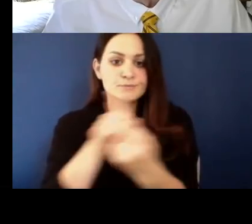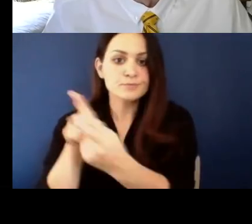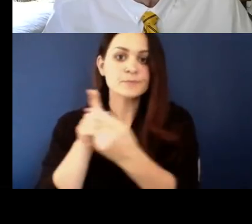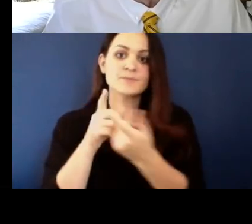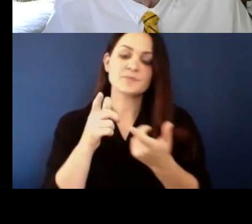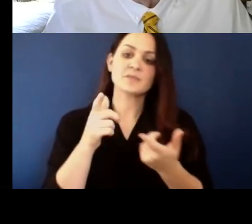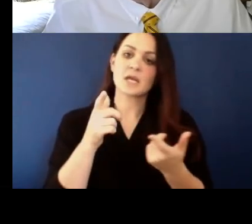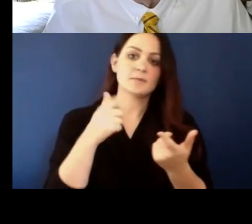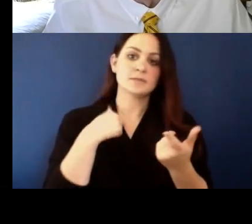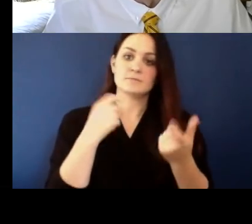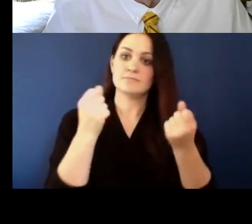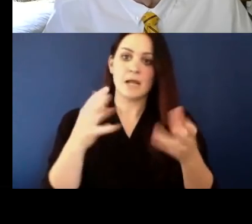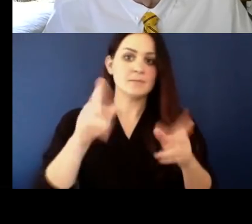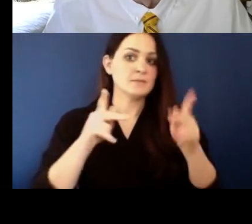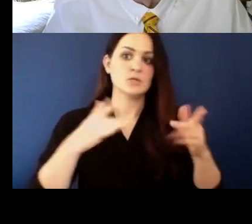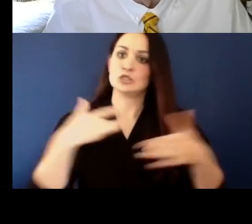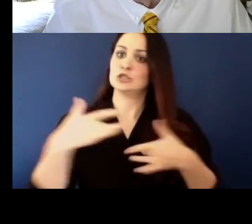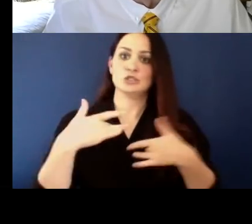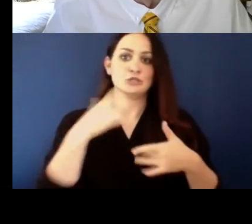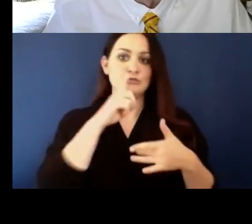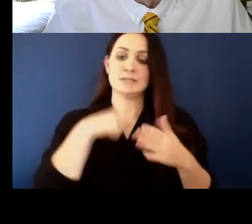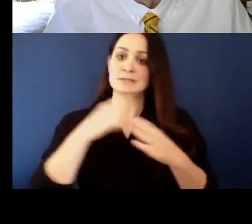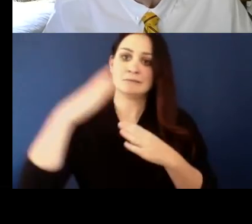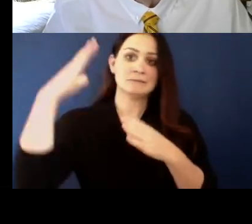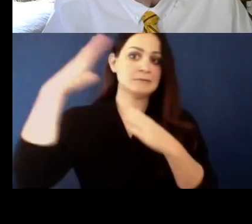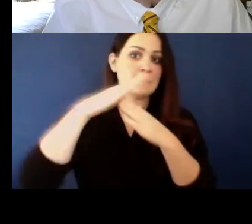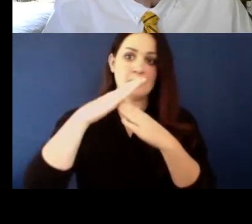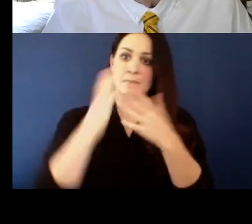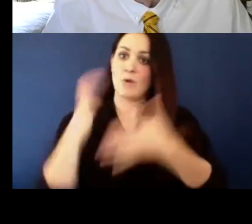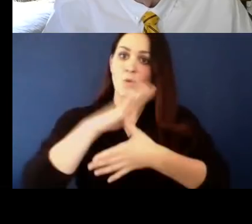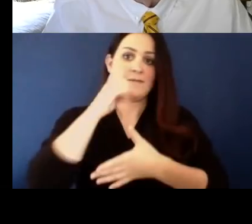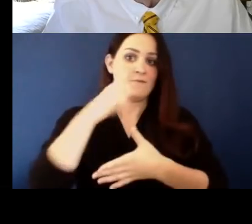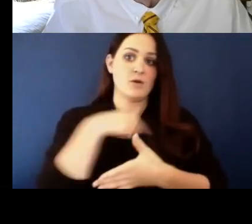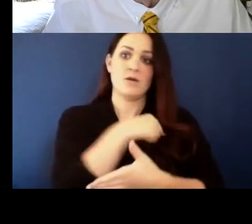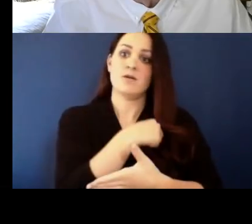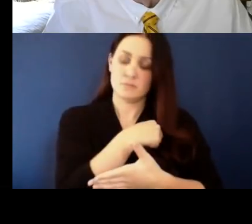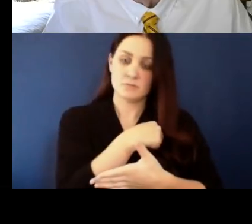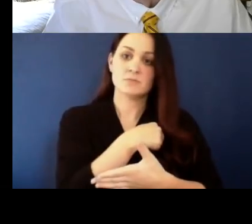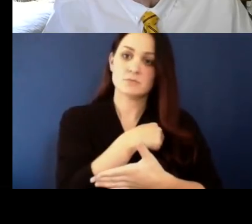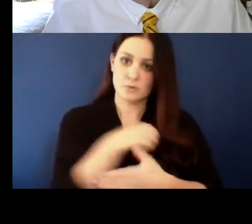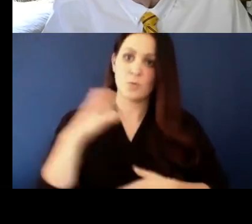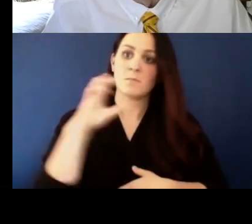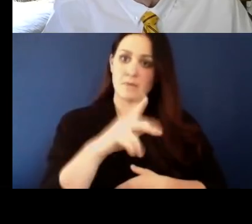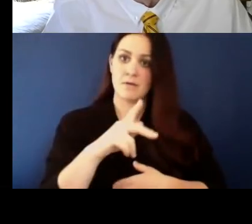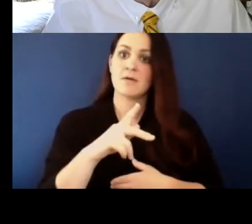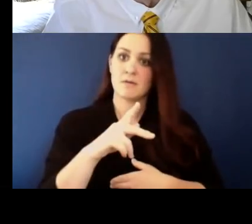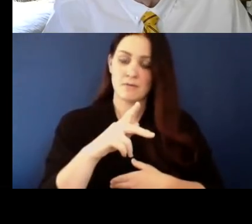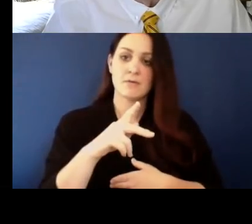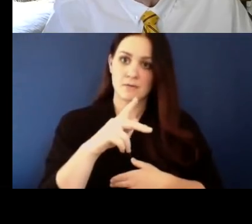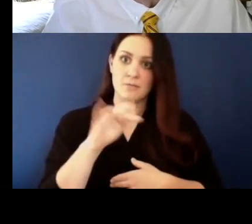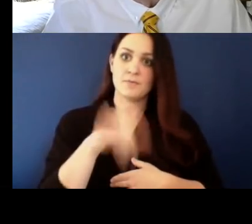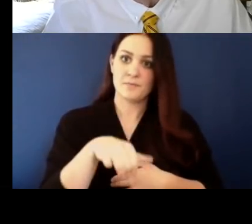come through as, I think, one of our top, if not our top priority. We have a meeting, our quarterly meeting with